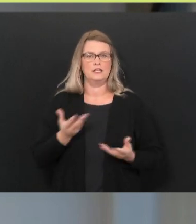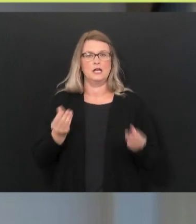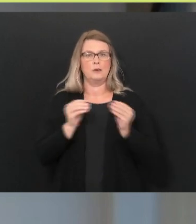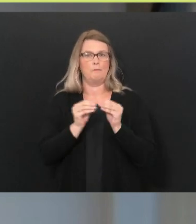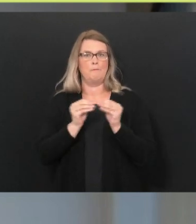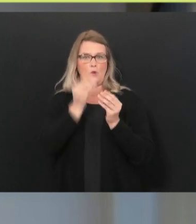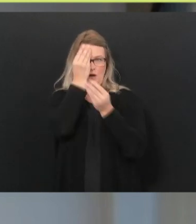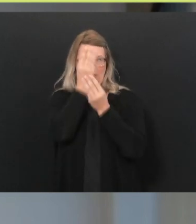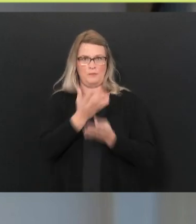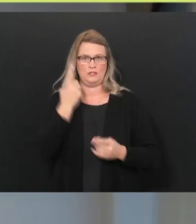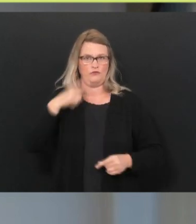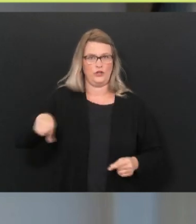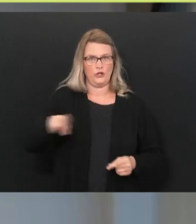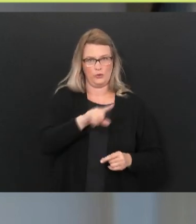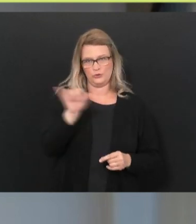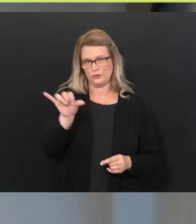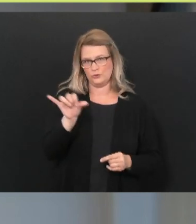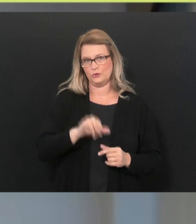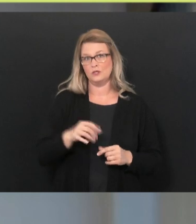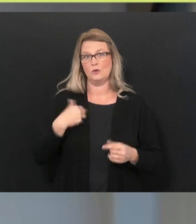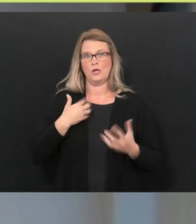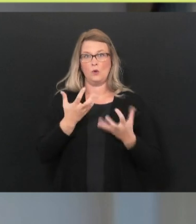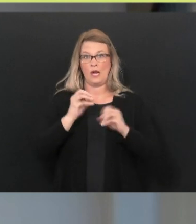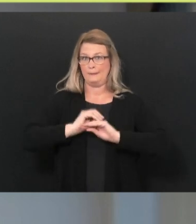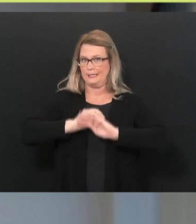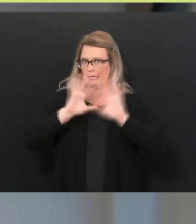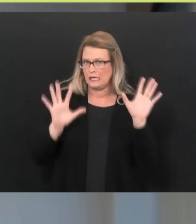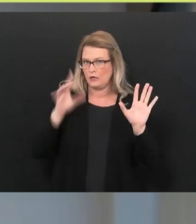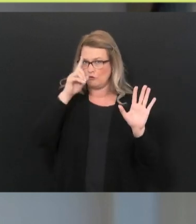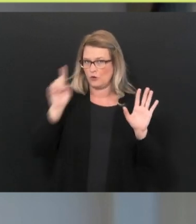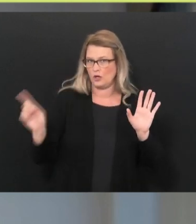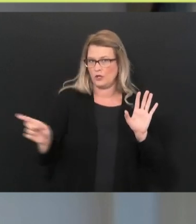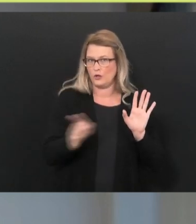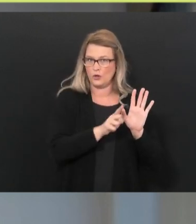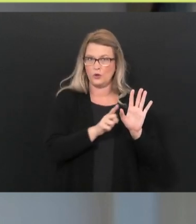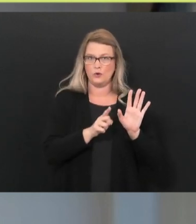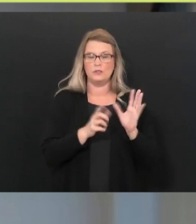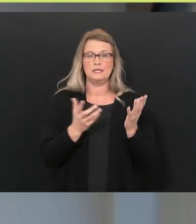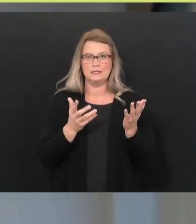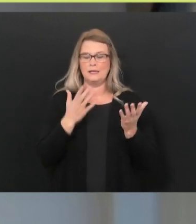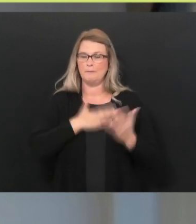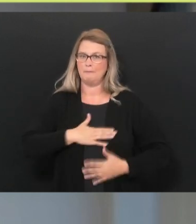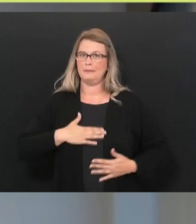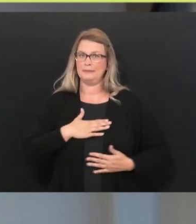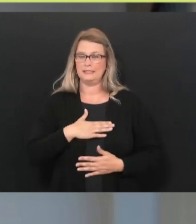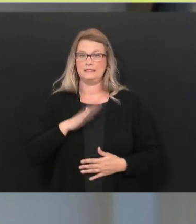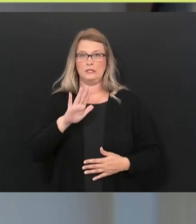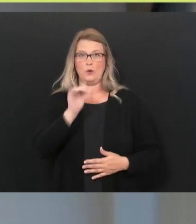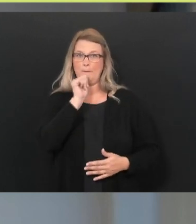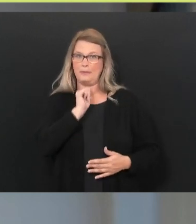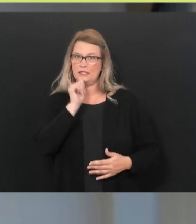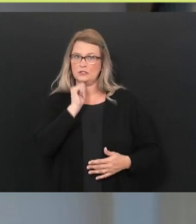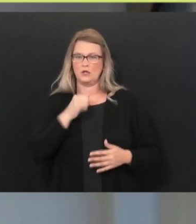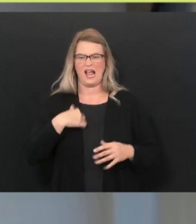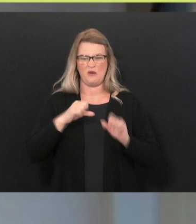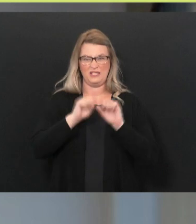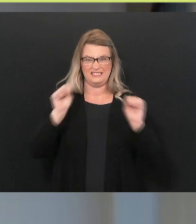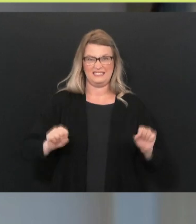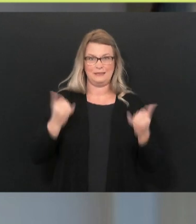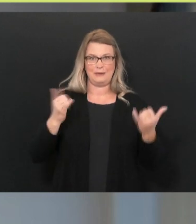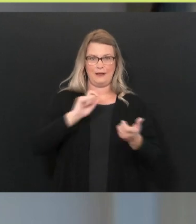to the public. So we're trying to be transparent in this. As for your patience on that, as the system changes, we have